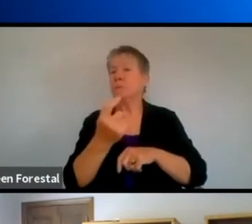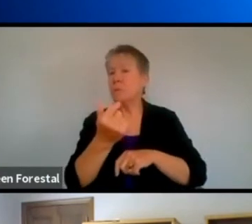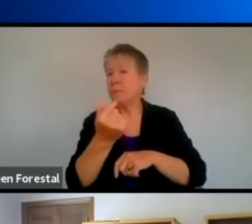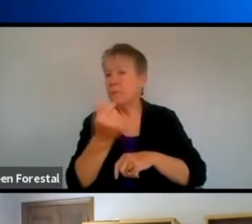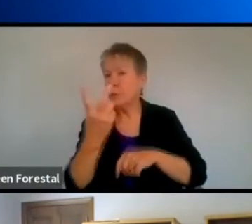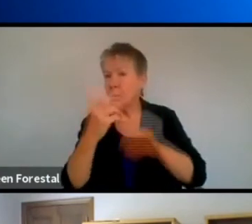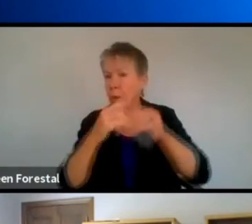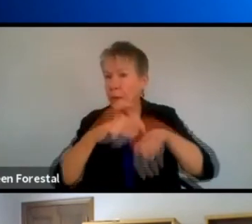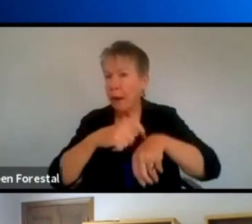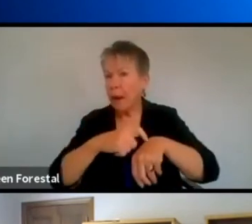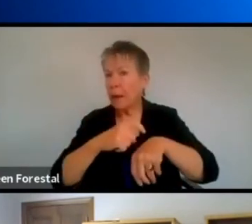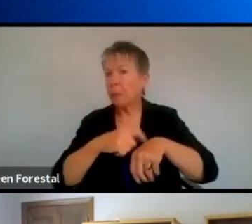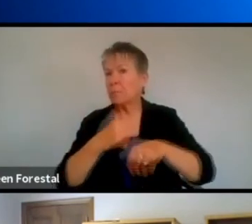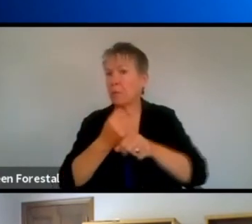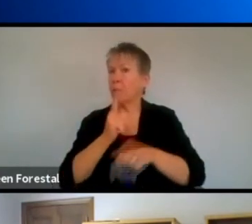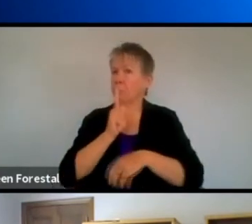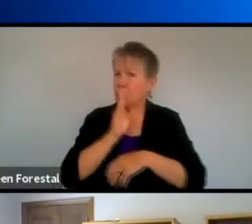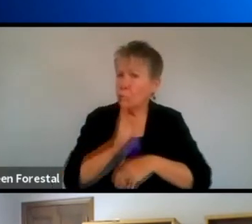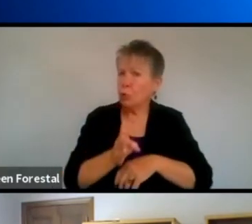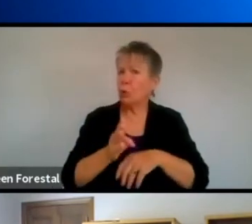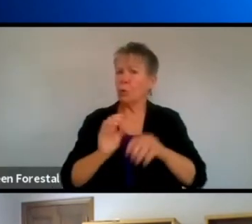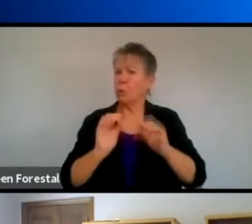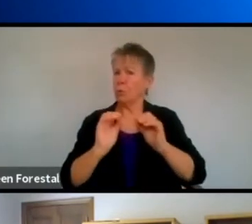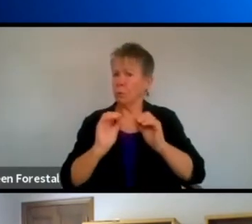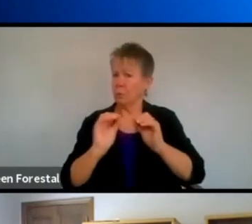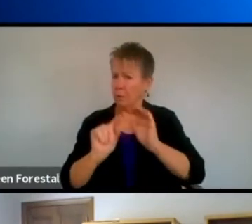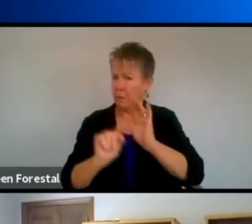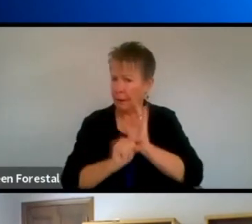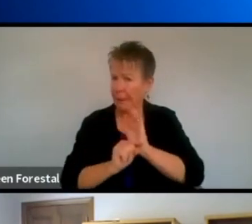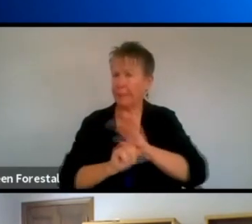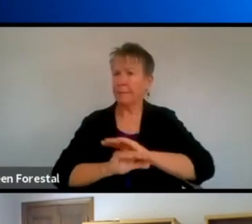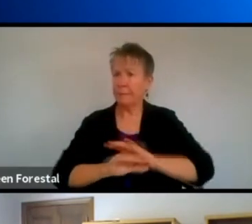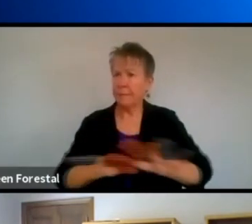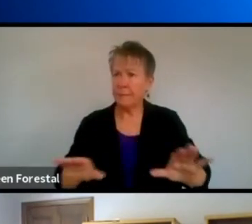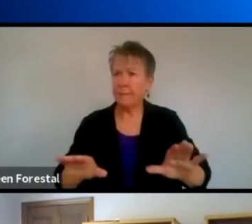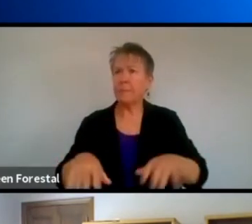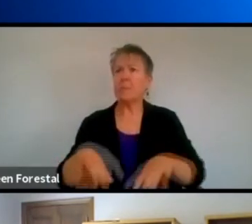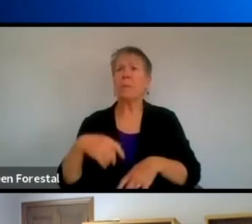Meanwhile, New Jersey reported 18 additional deaths today and nearly 1,200 new